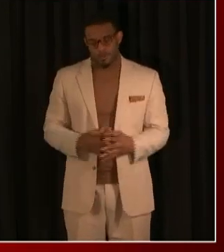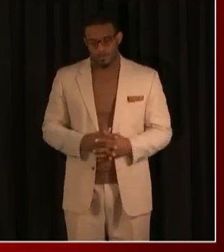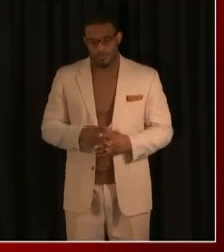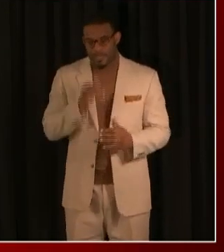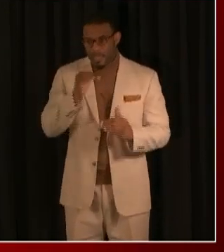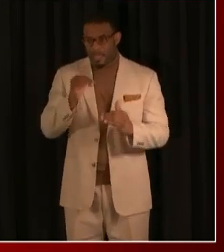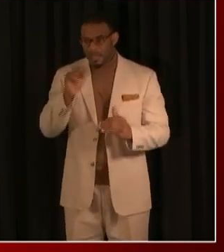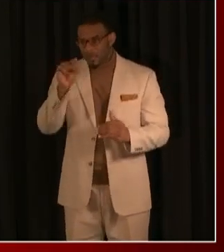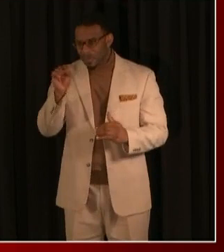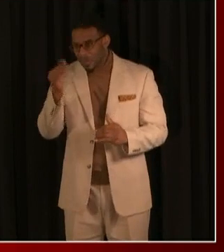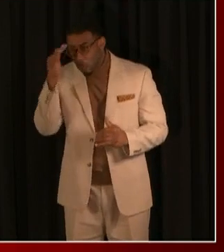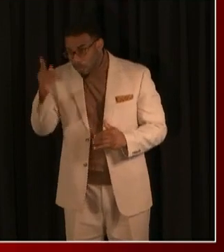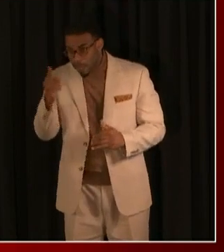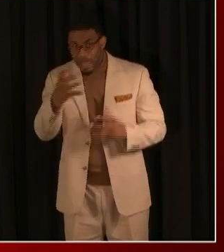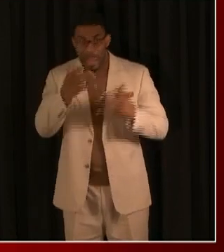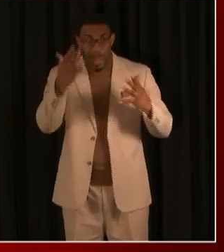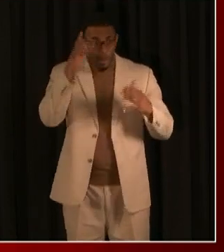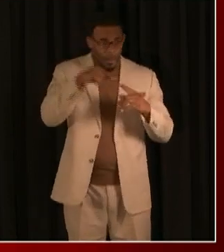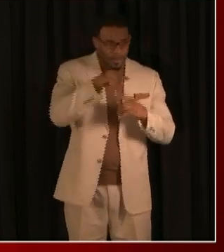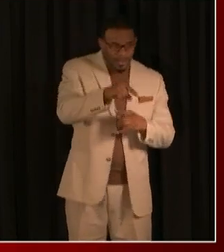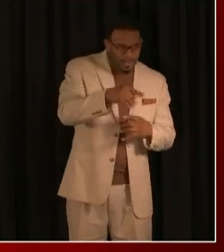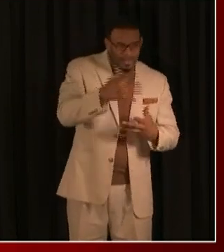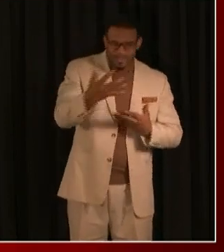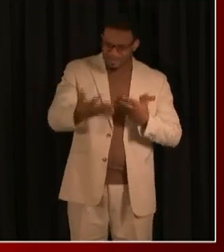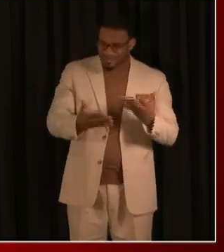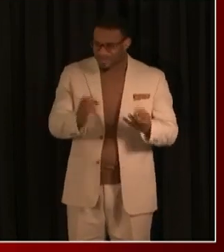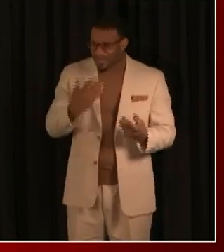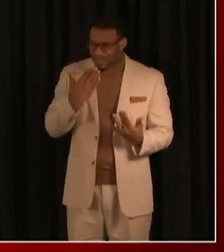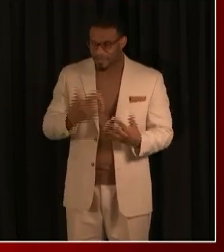or whatever it is. Thank you.